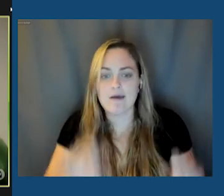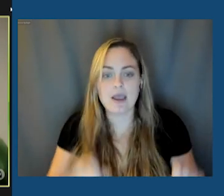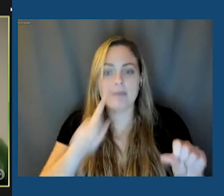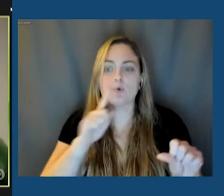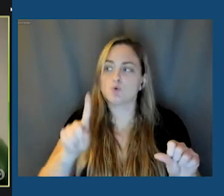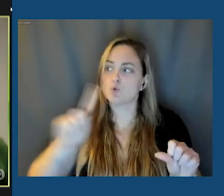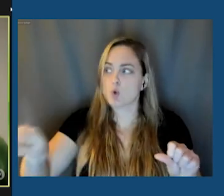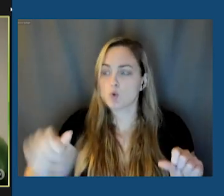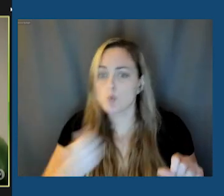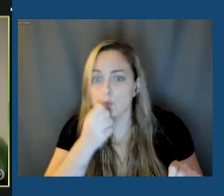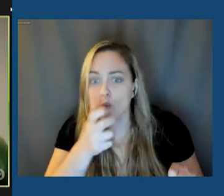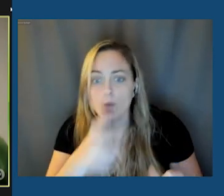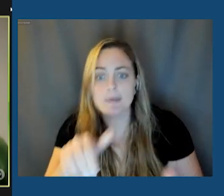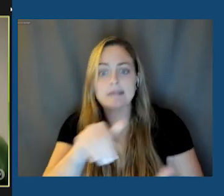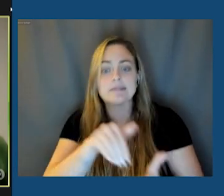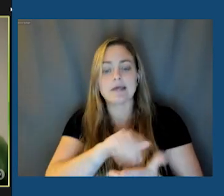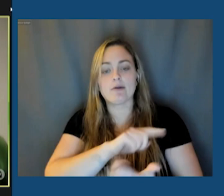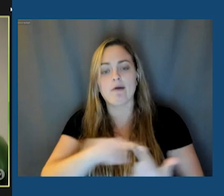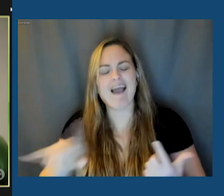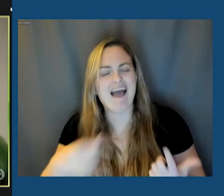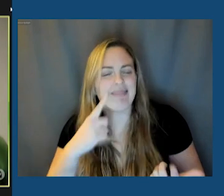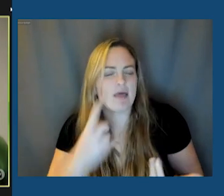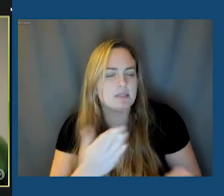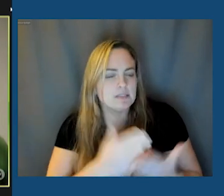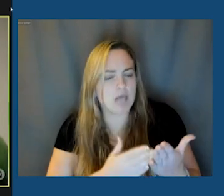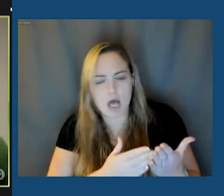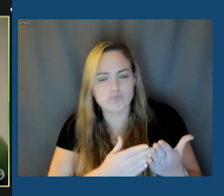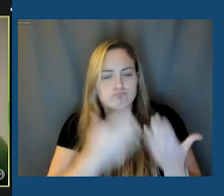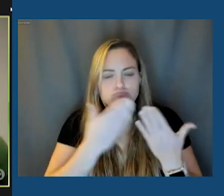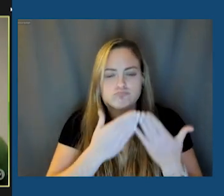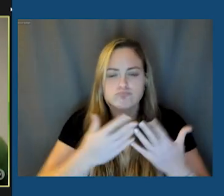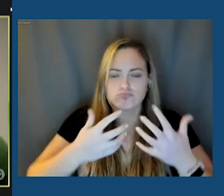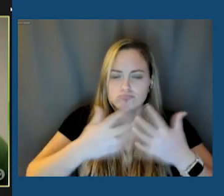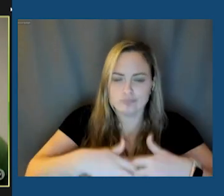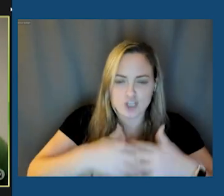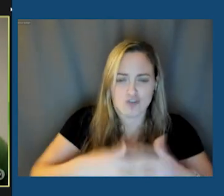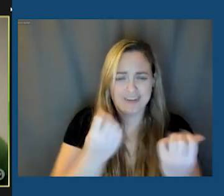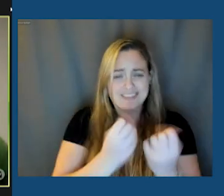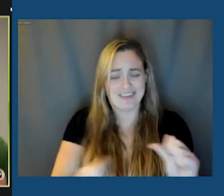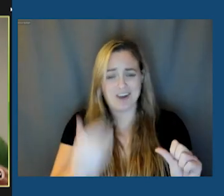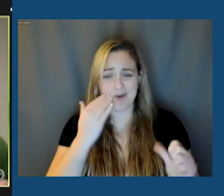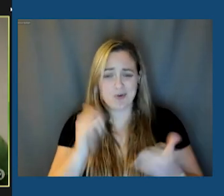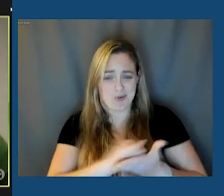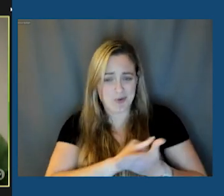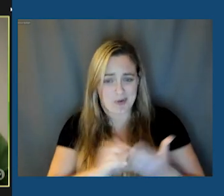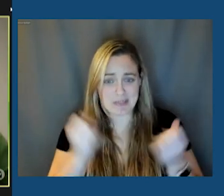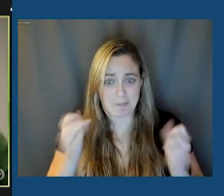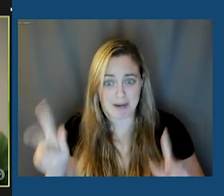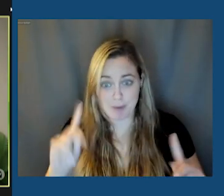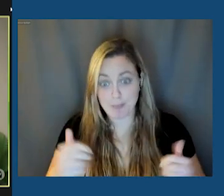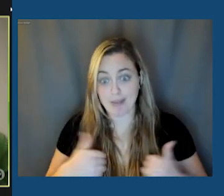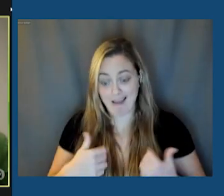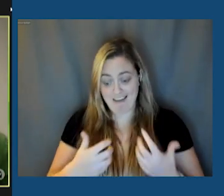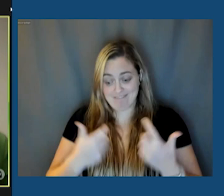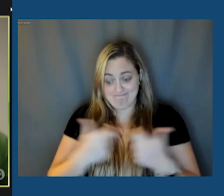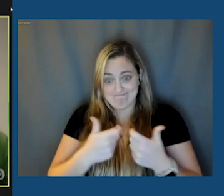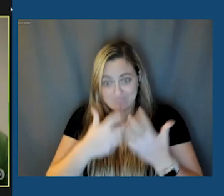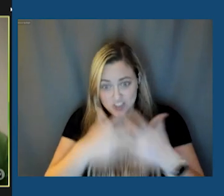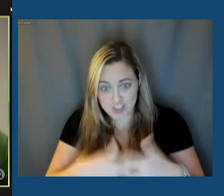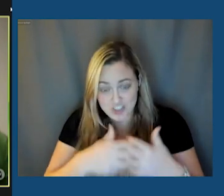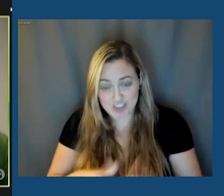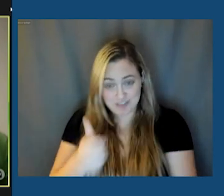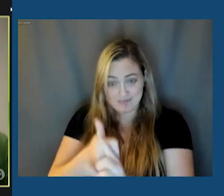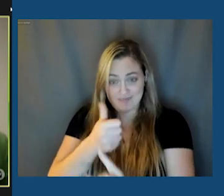warming center. And just some generator safety, because I know New Yorkers, lots of people have generators. Those always need